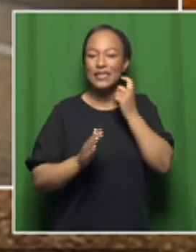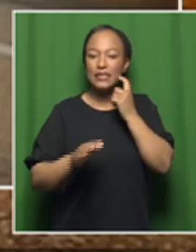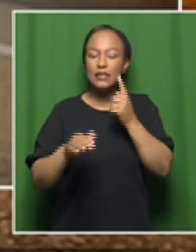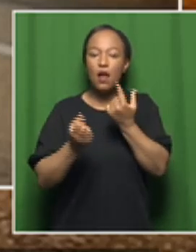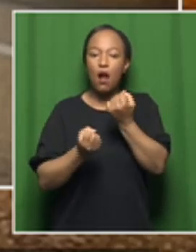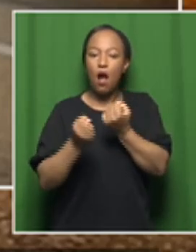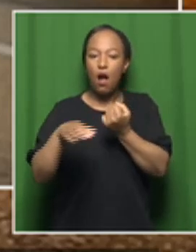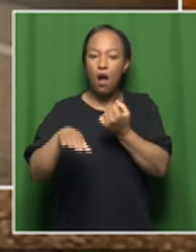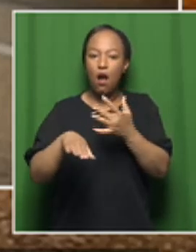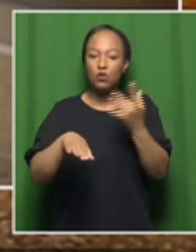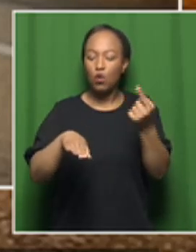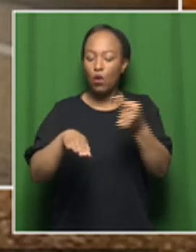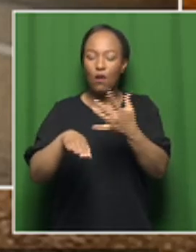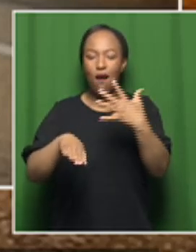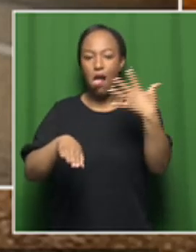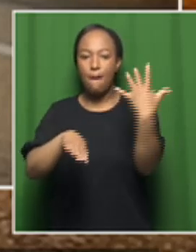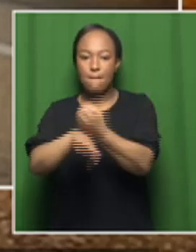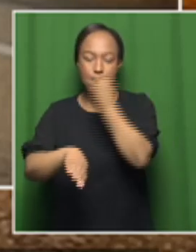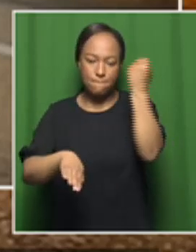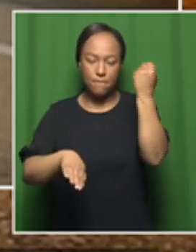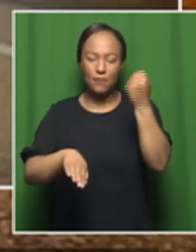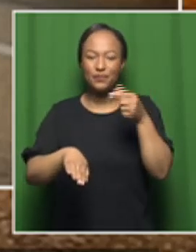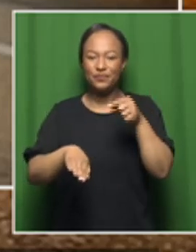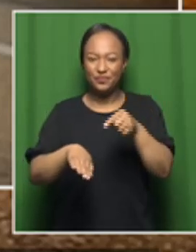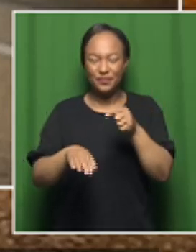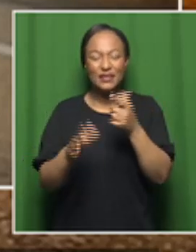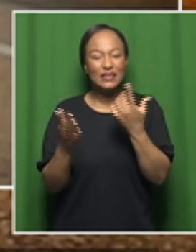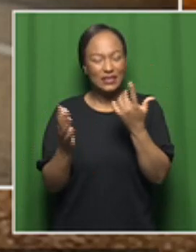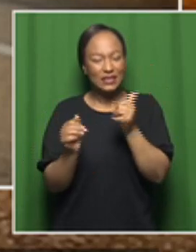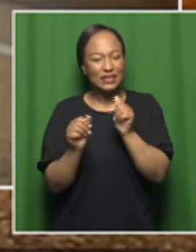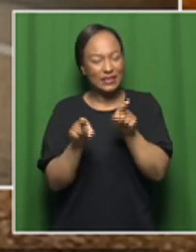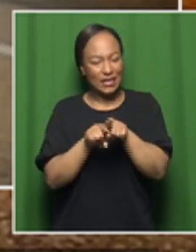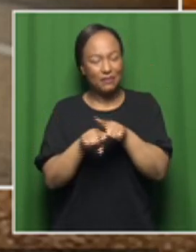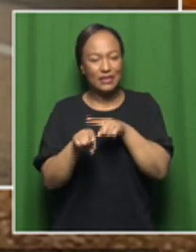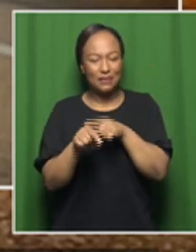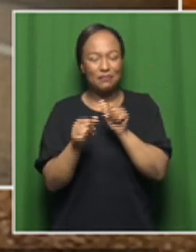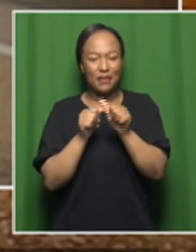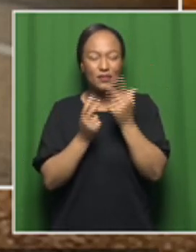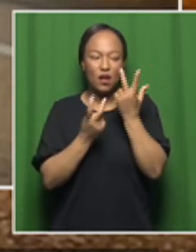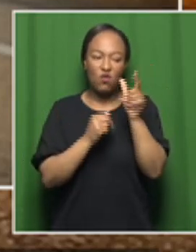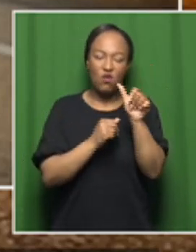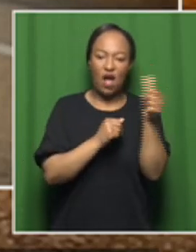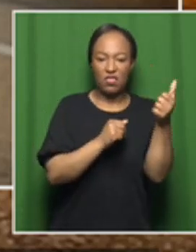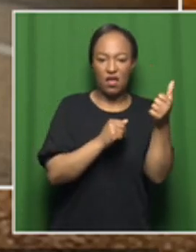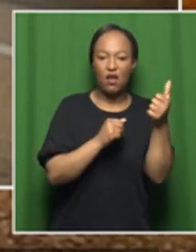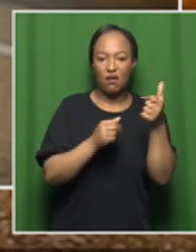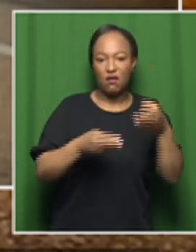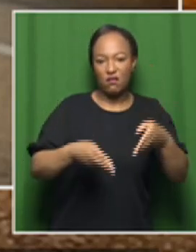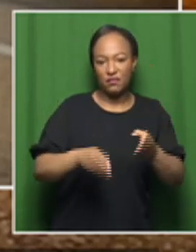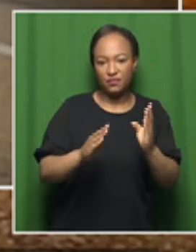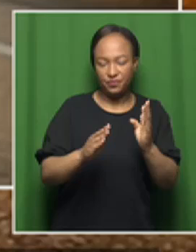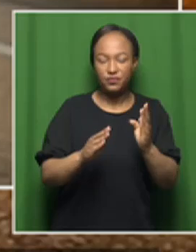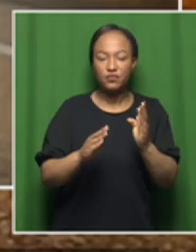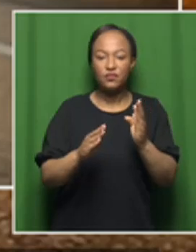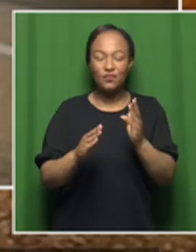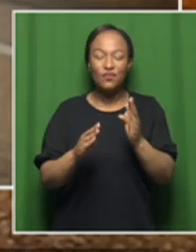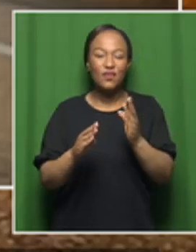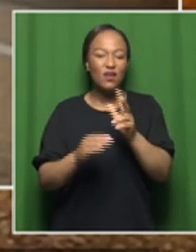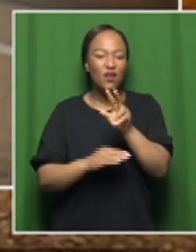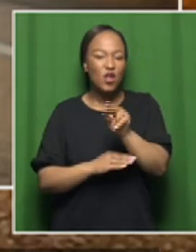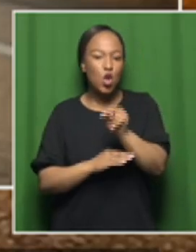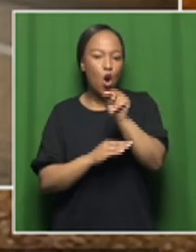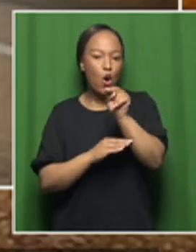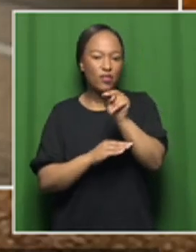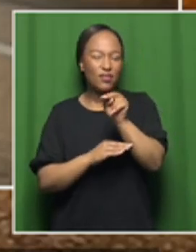So you're avoiding that as well. So just as we've been saying, time to consider alternative routes. And that's one of them. If you've got to get from the north and you want